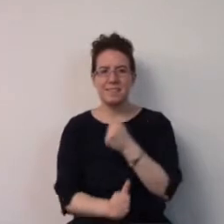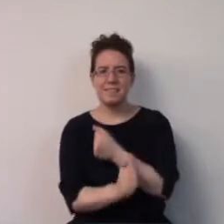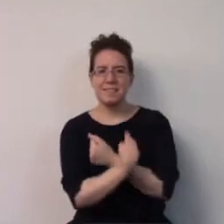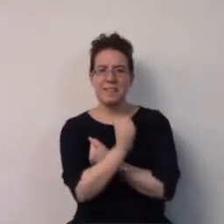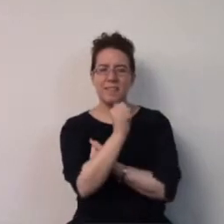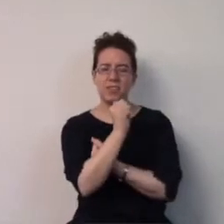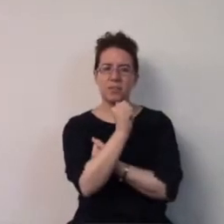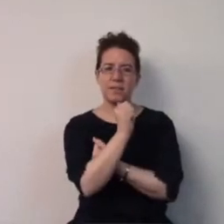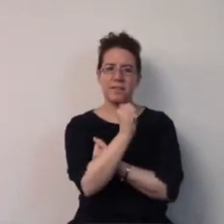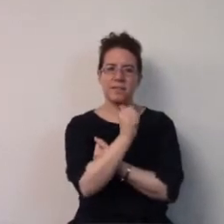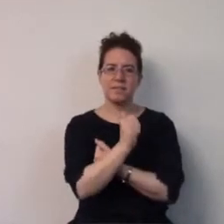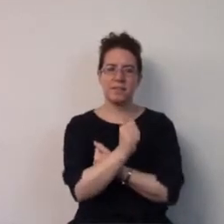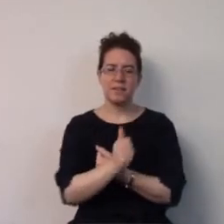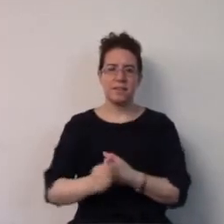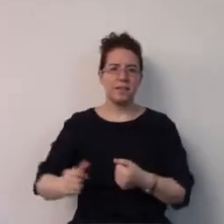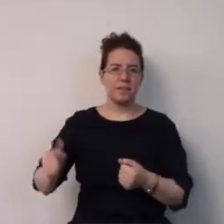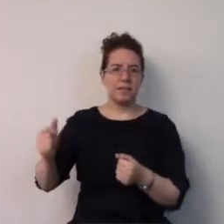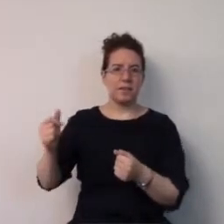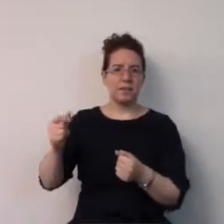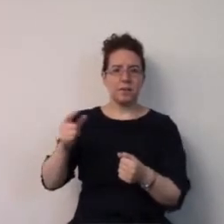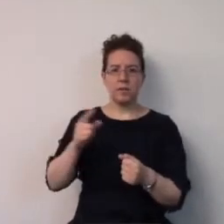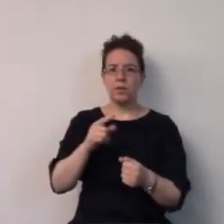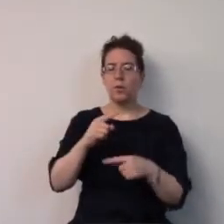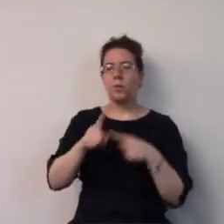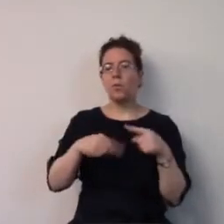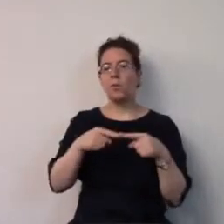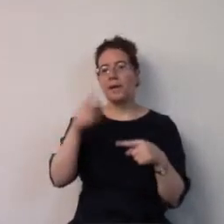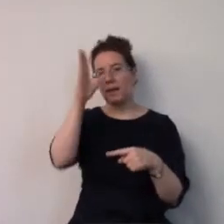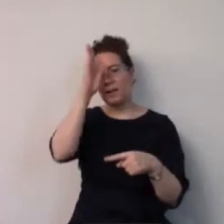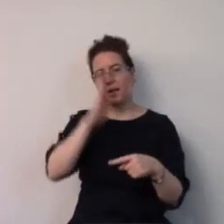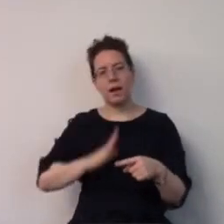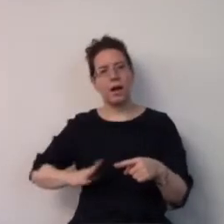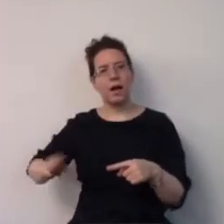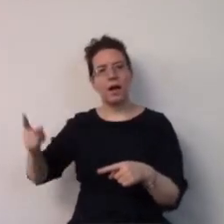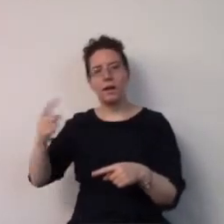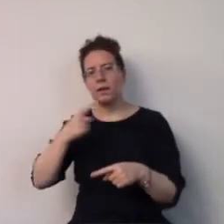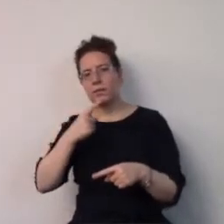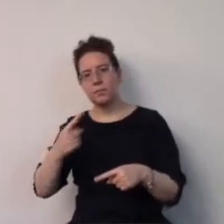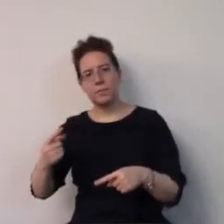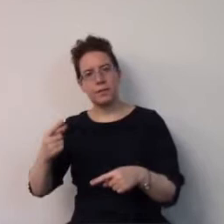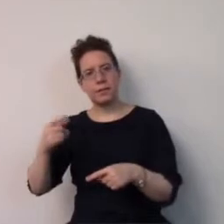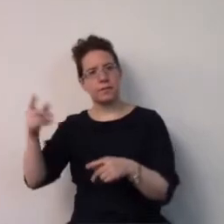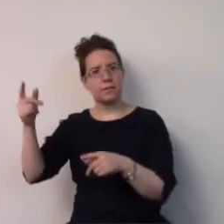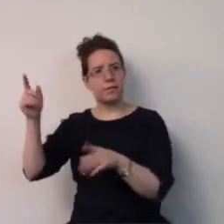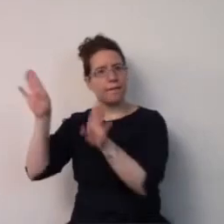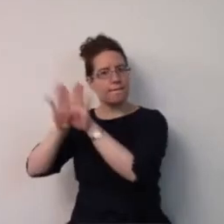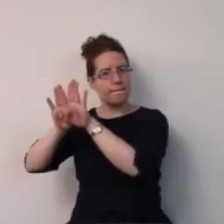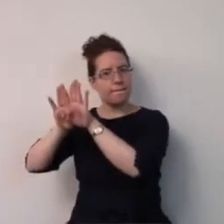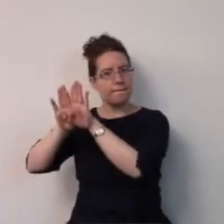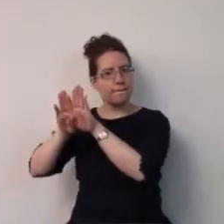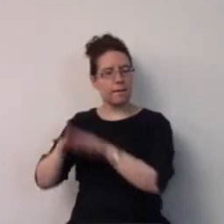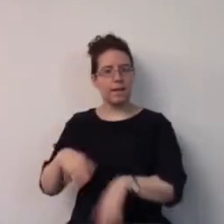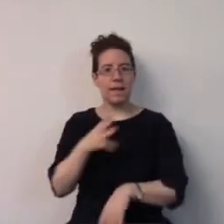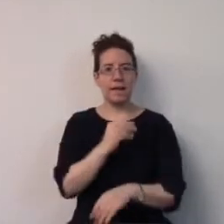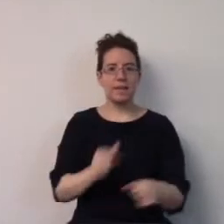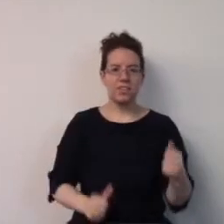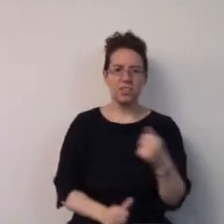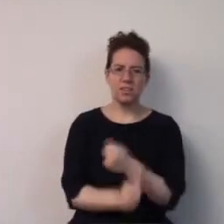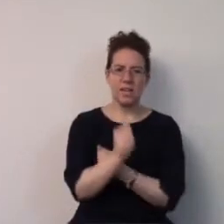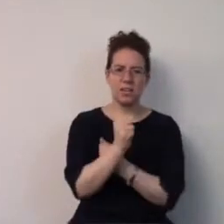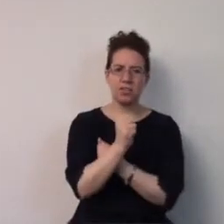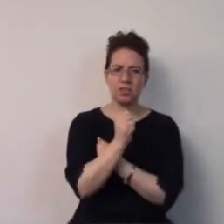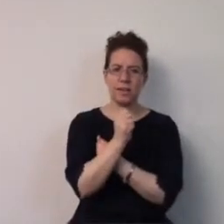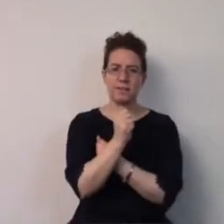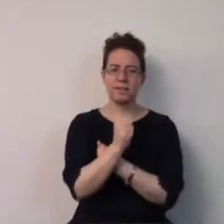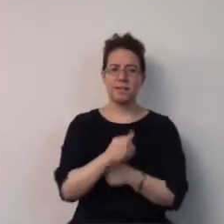not to listen to elders when they speak into your life. Yeah. Rehoboam should have listened